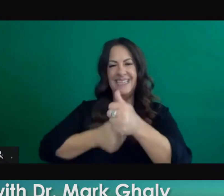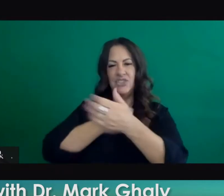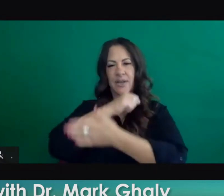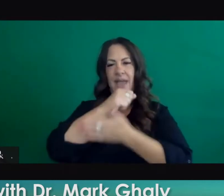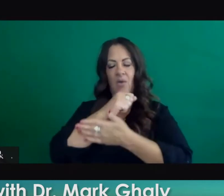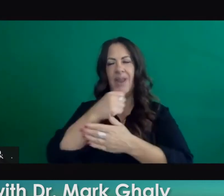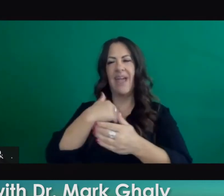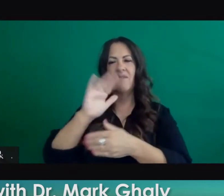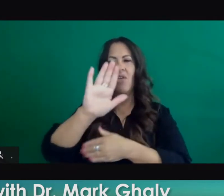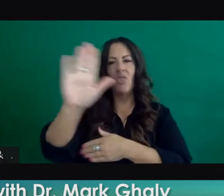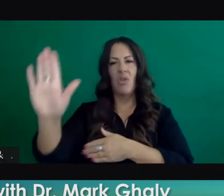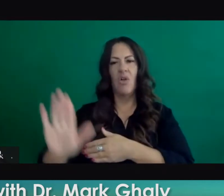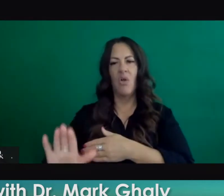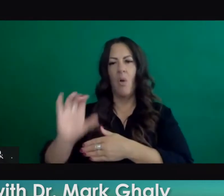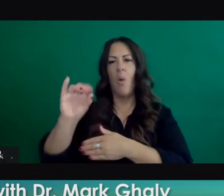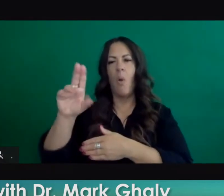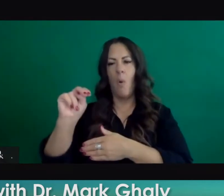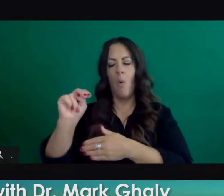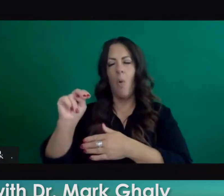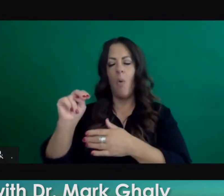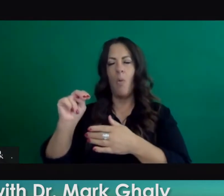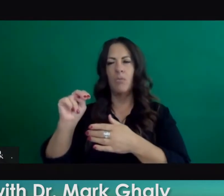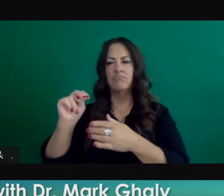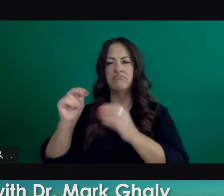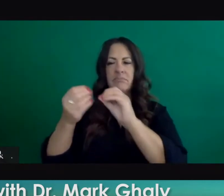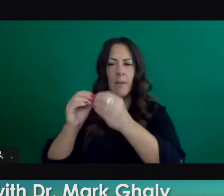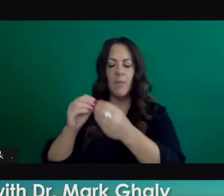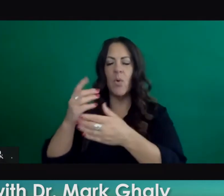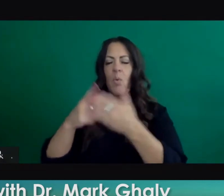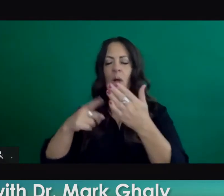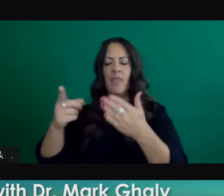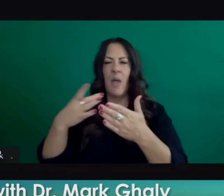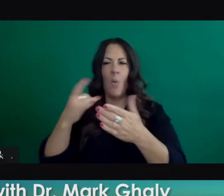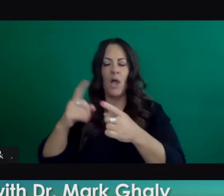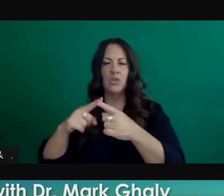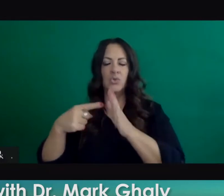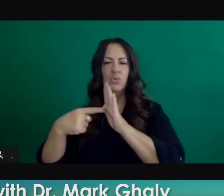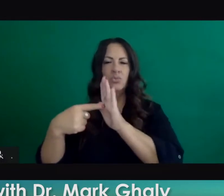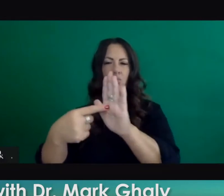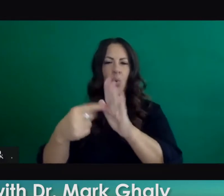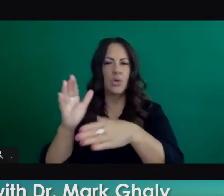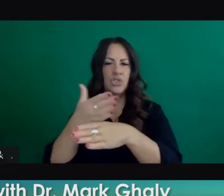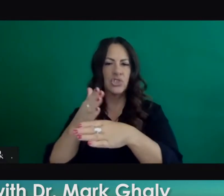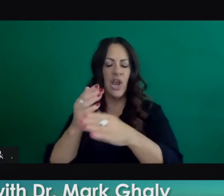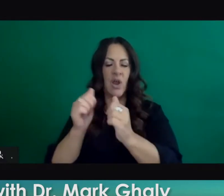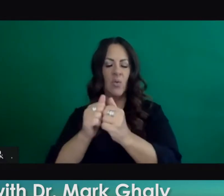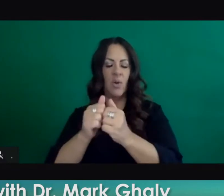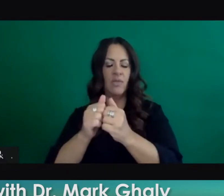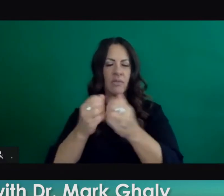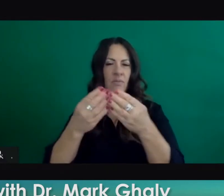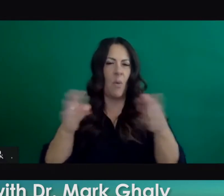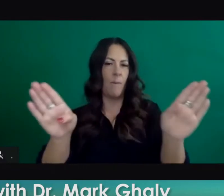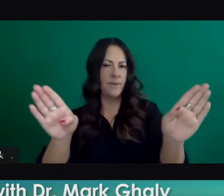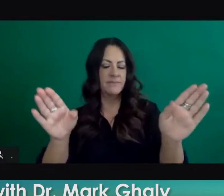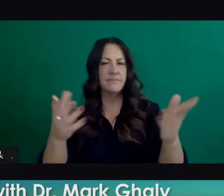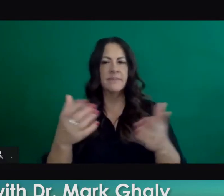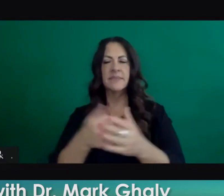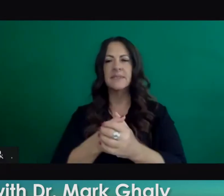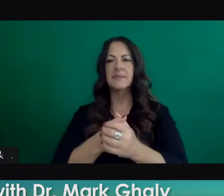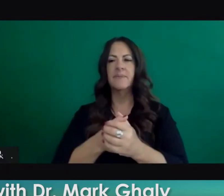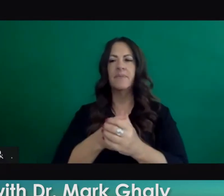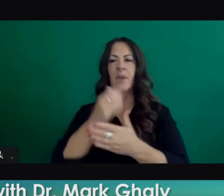calculation on how and when to share information. I certainly, having been part of leadership at the county